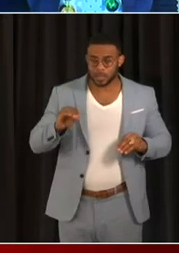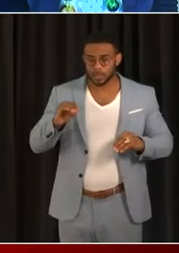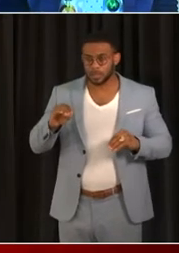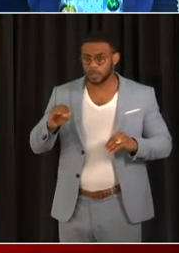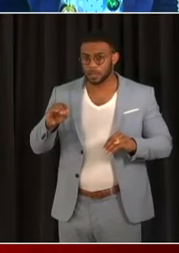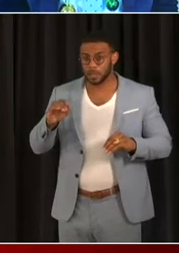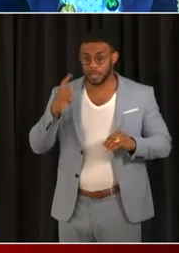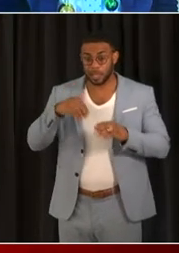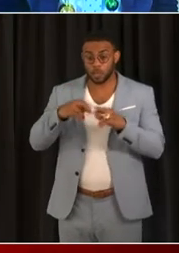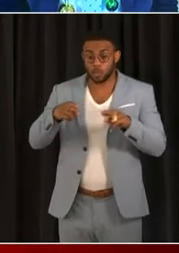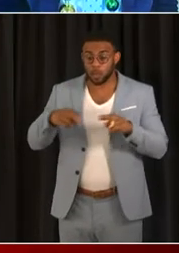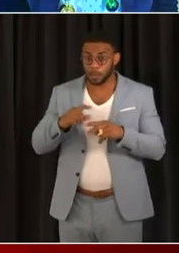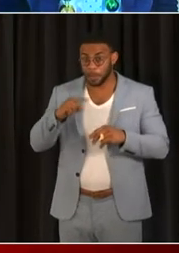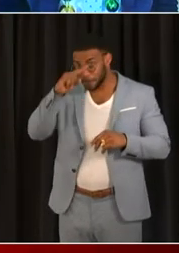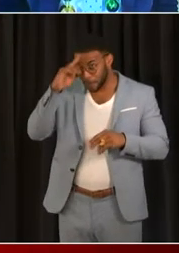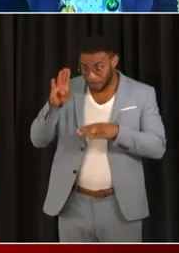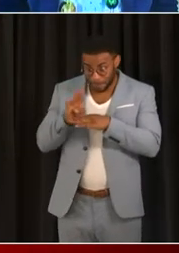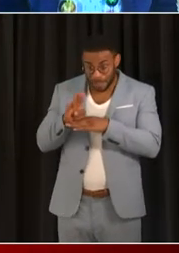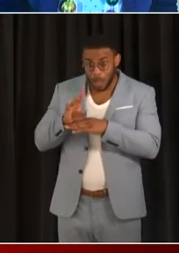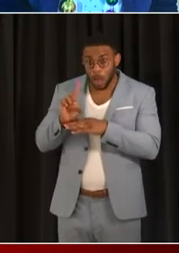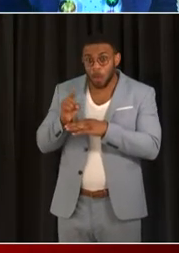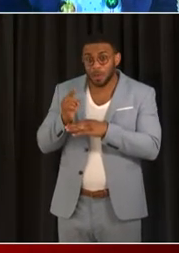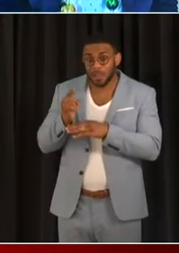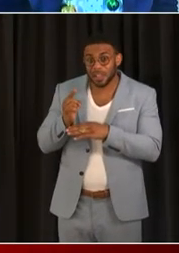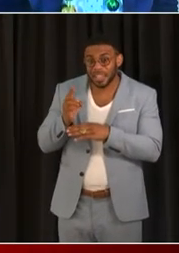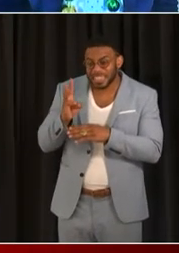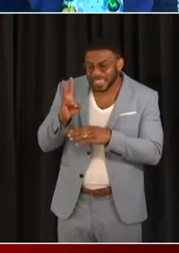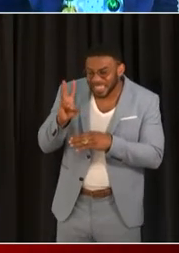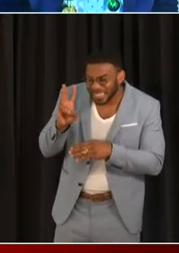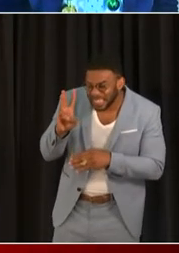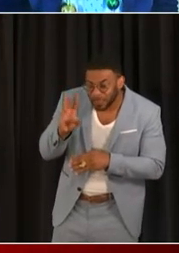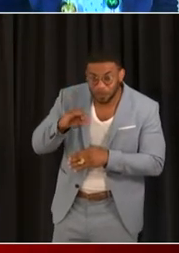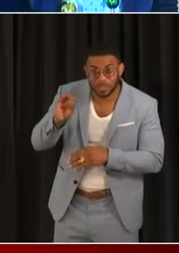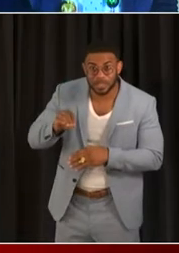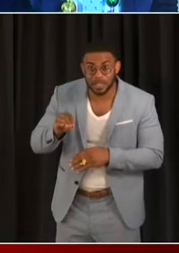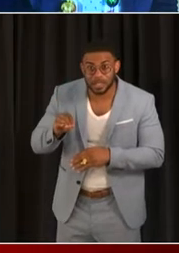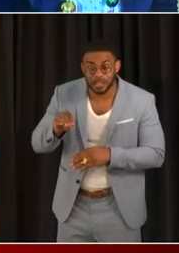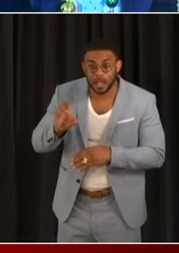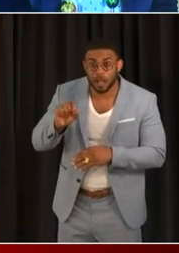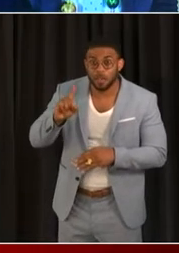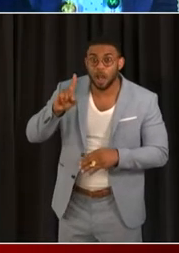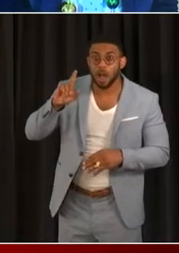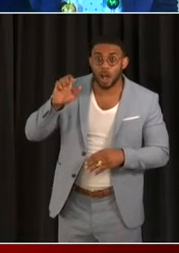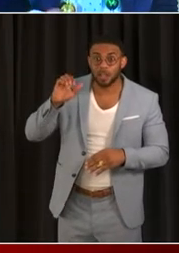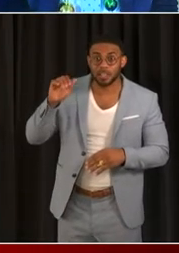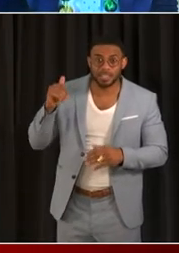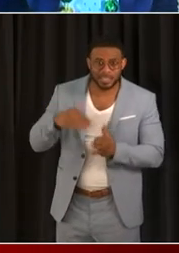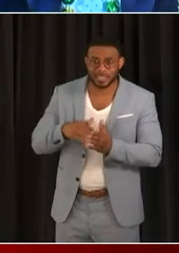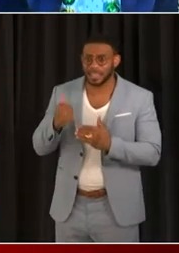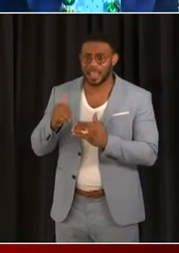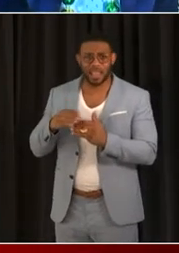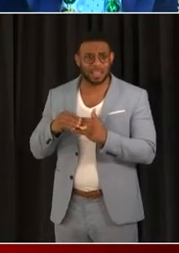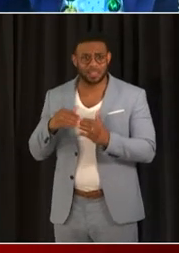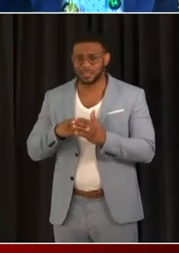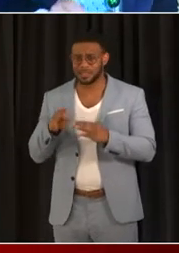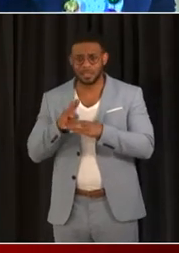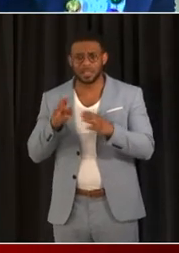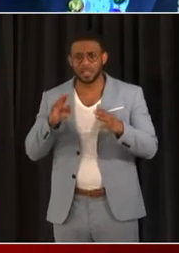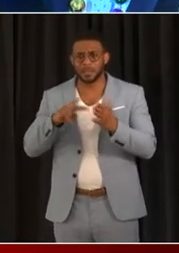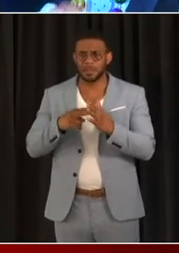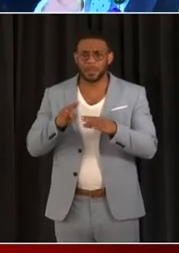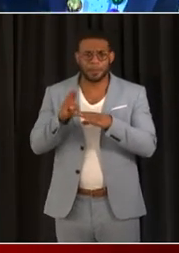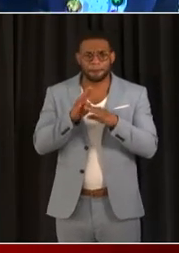of the region. But Black businesses are only 6% of the 110,000 employer businesses,